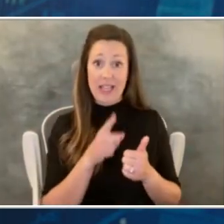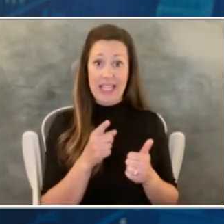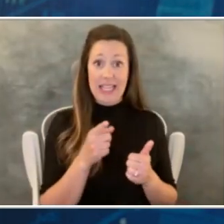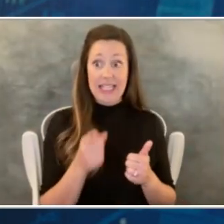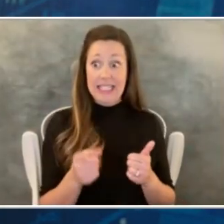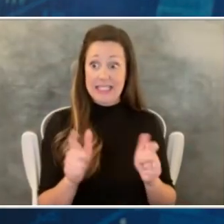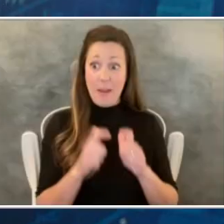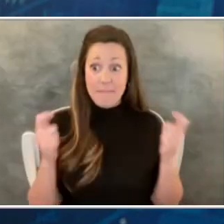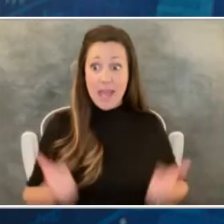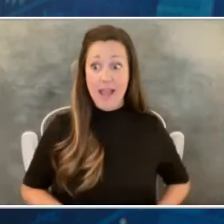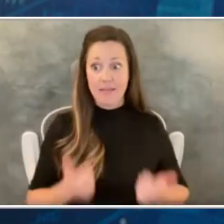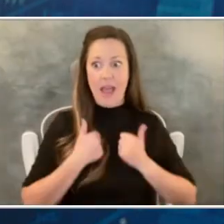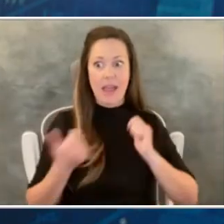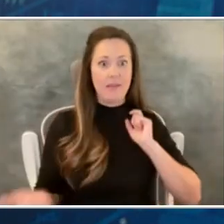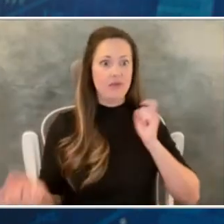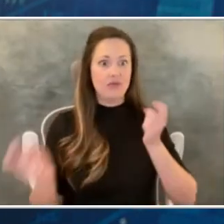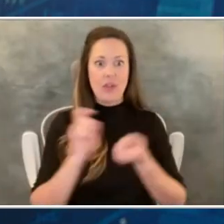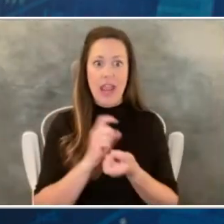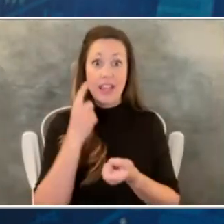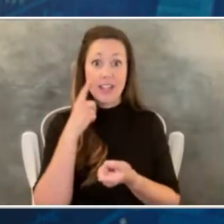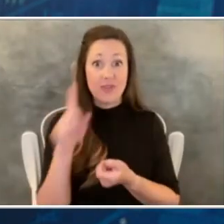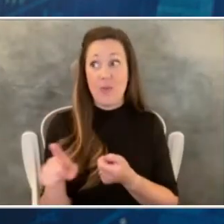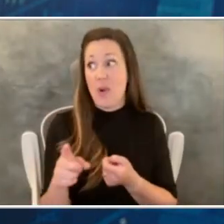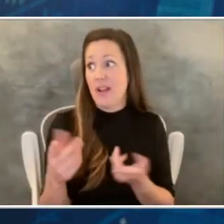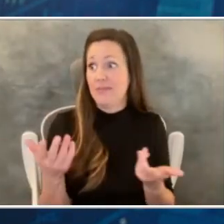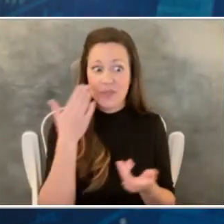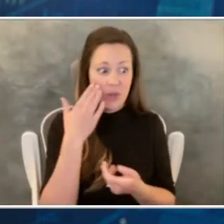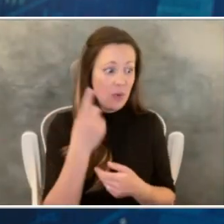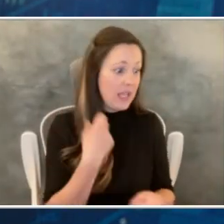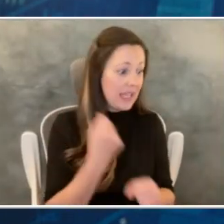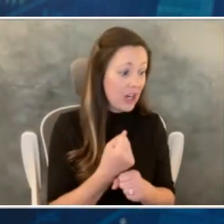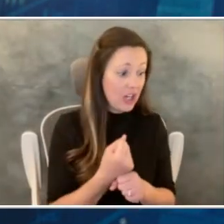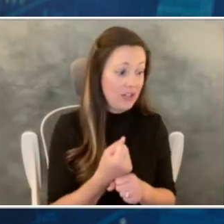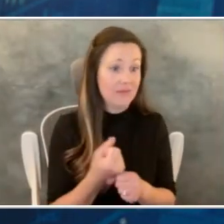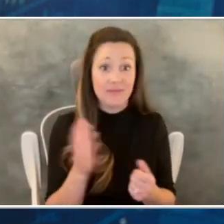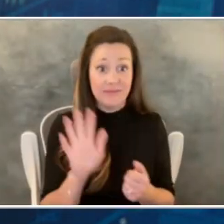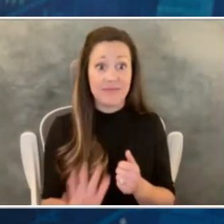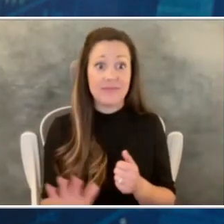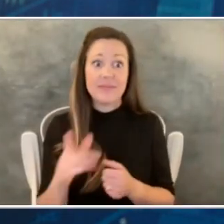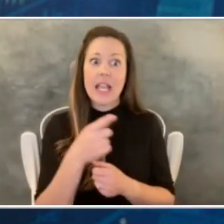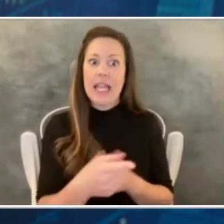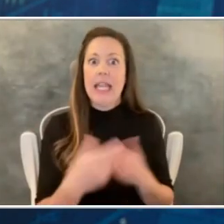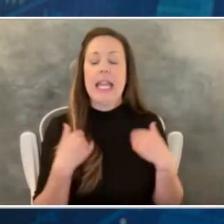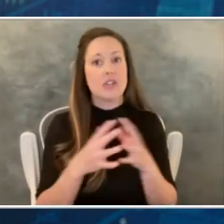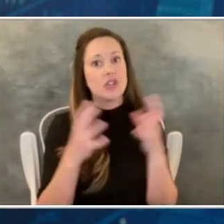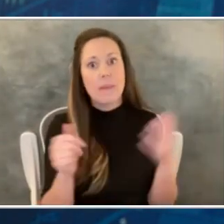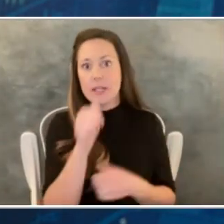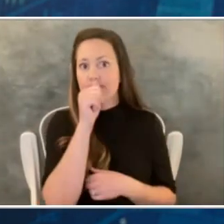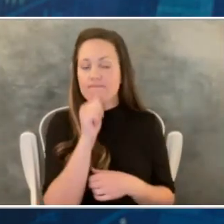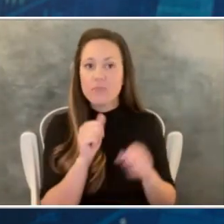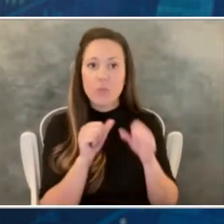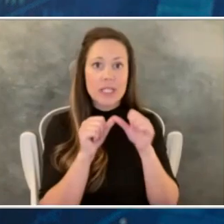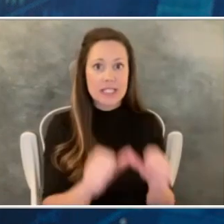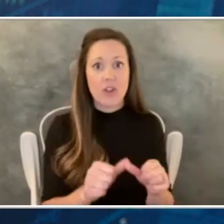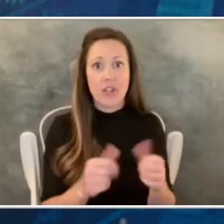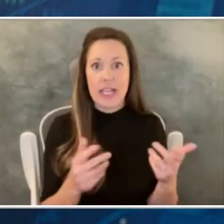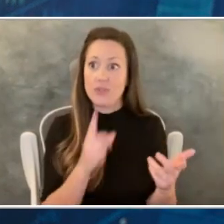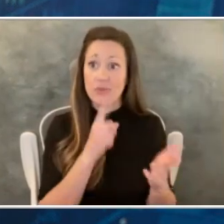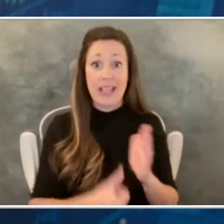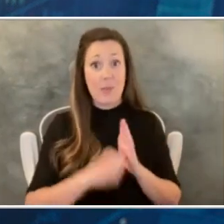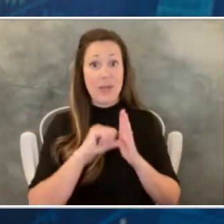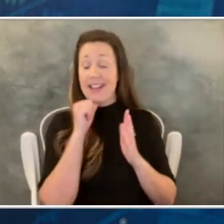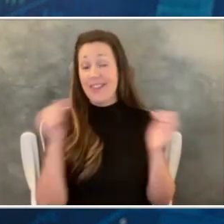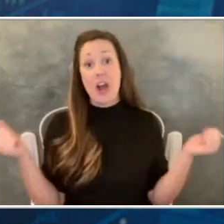life-changing event for the better part of a year. And, he's got a mental resilience that is impressive, and not all of us have that, and that's